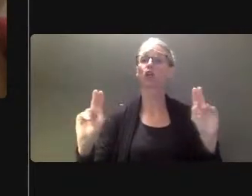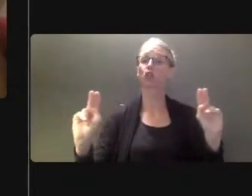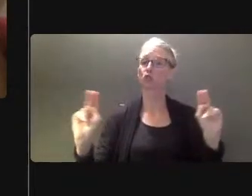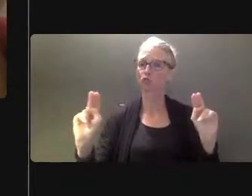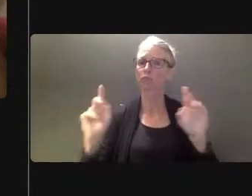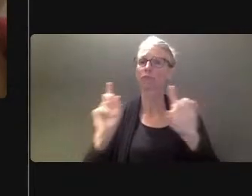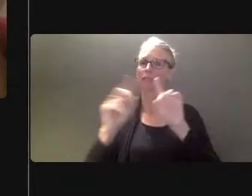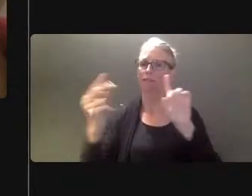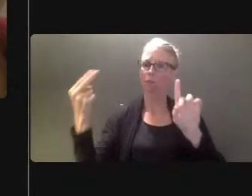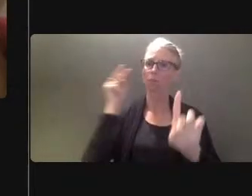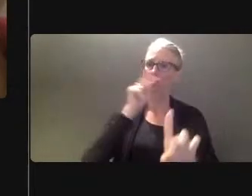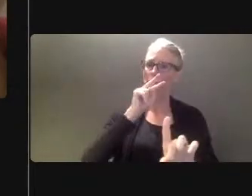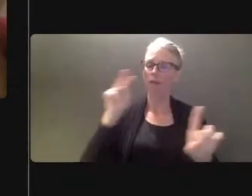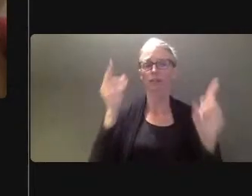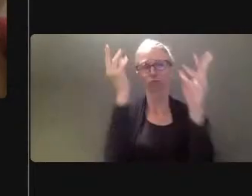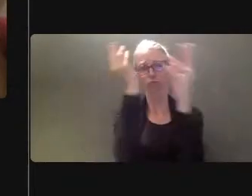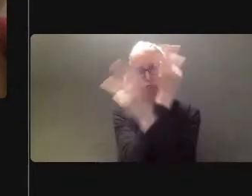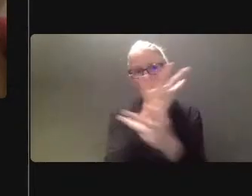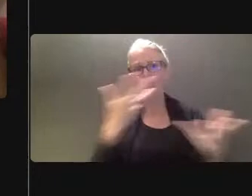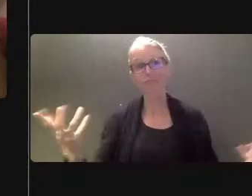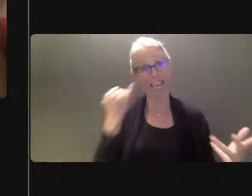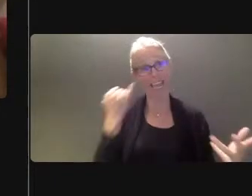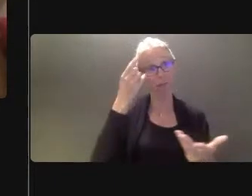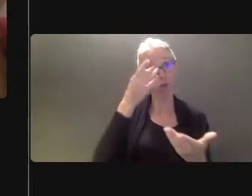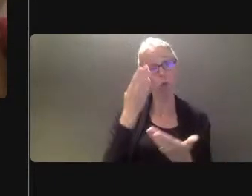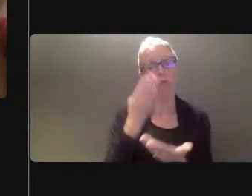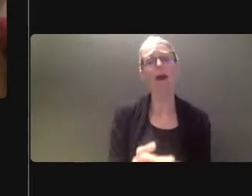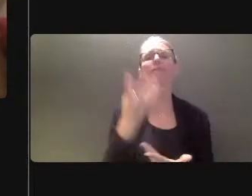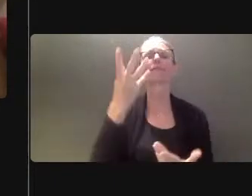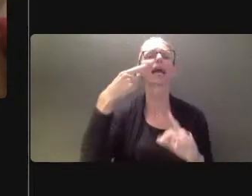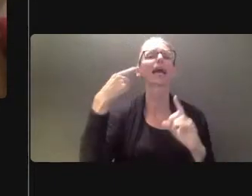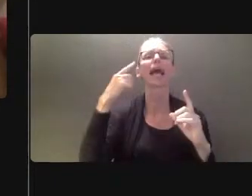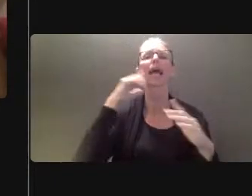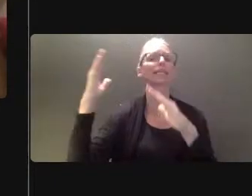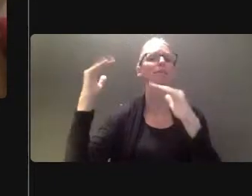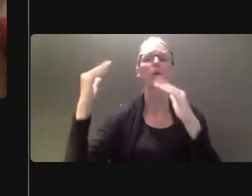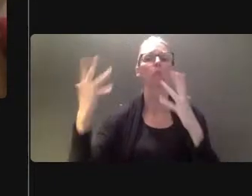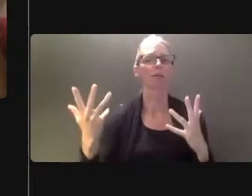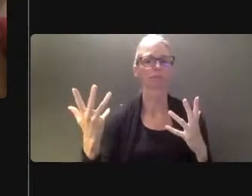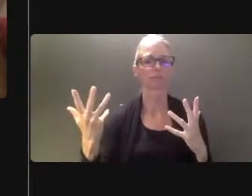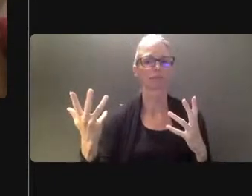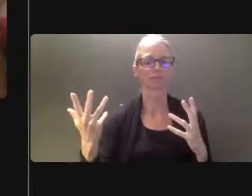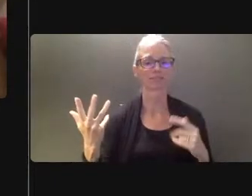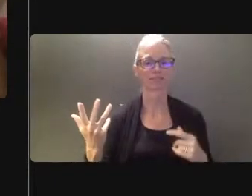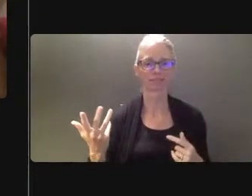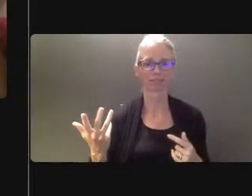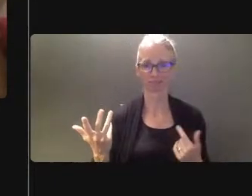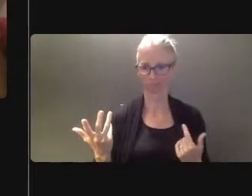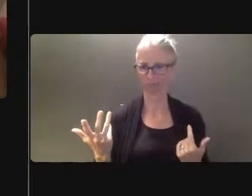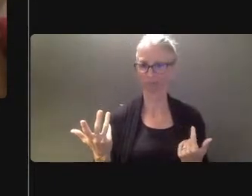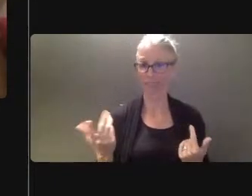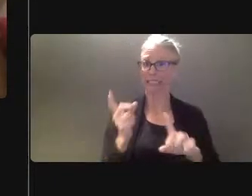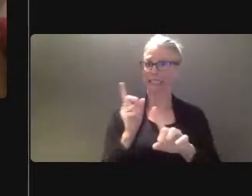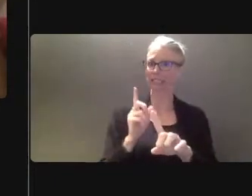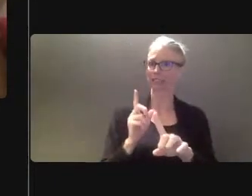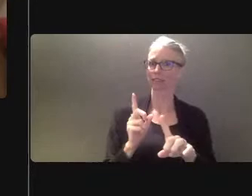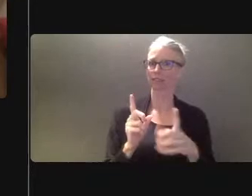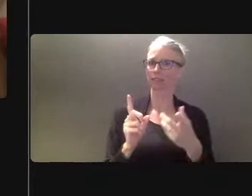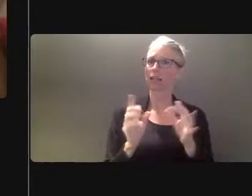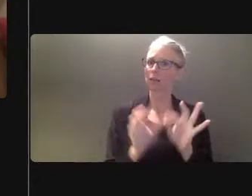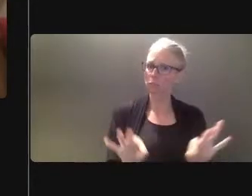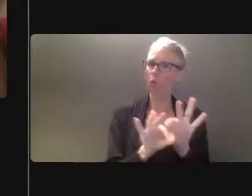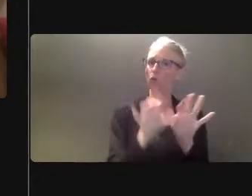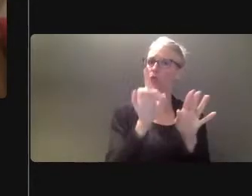there. Because once you're there, then you're problem solving, which is a whole different type of day than you might have been planning